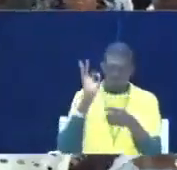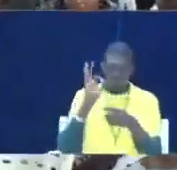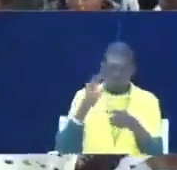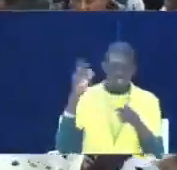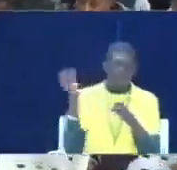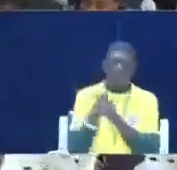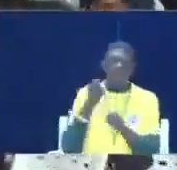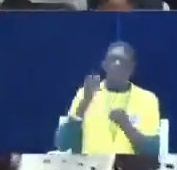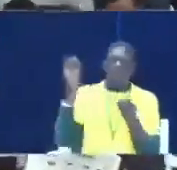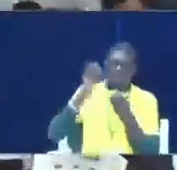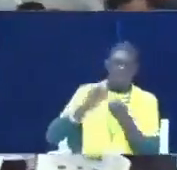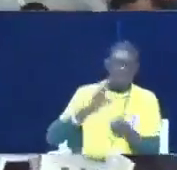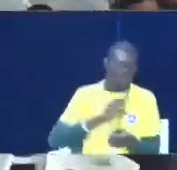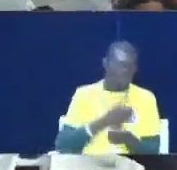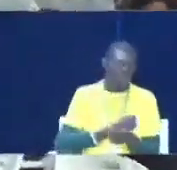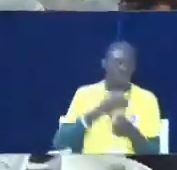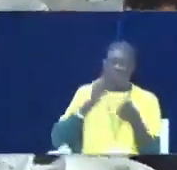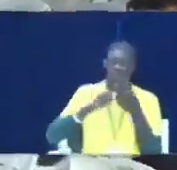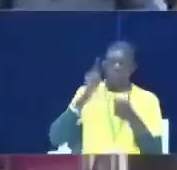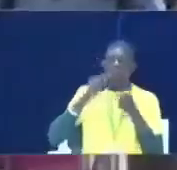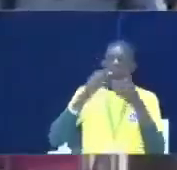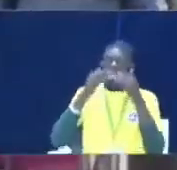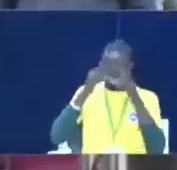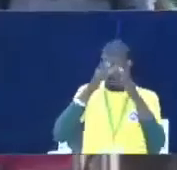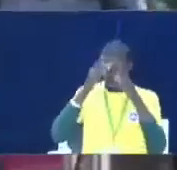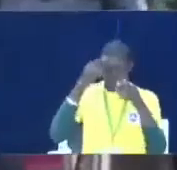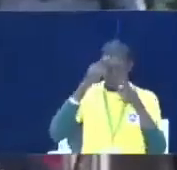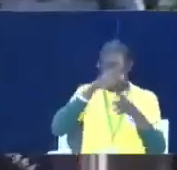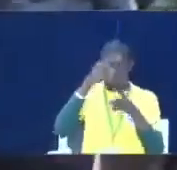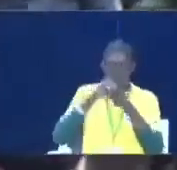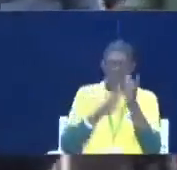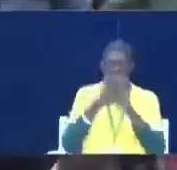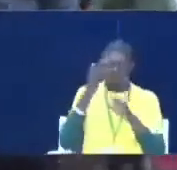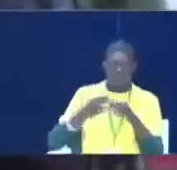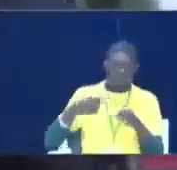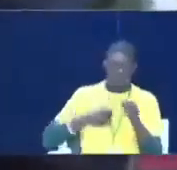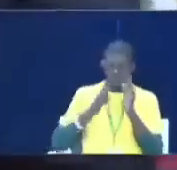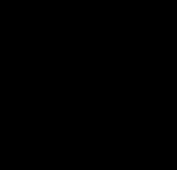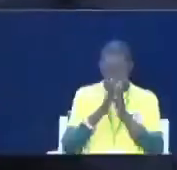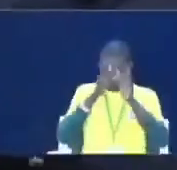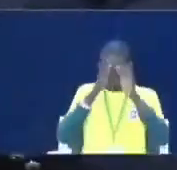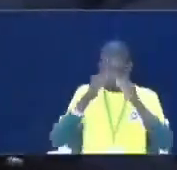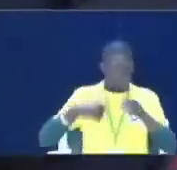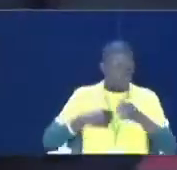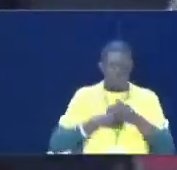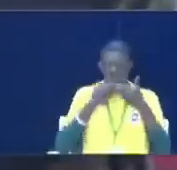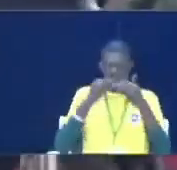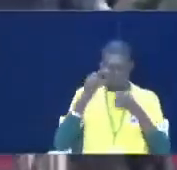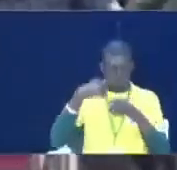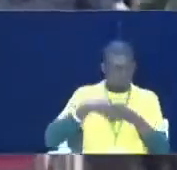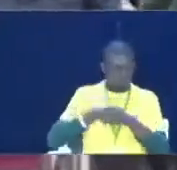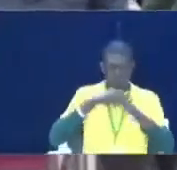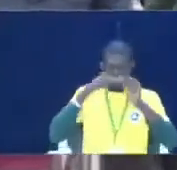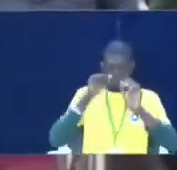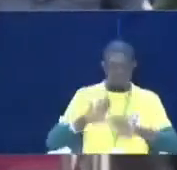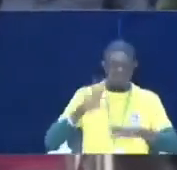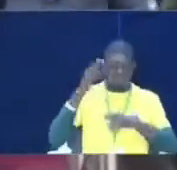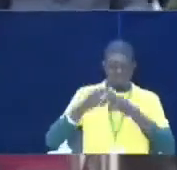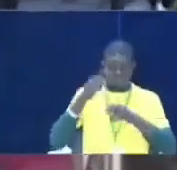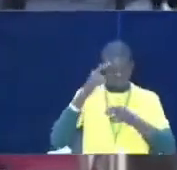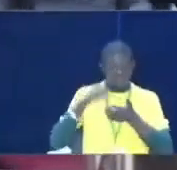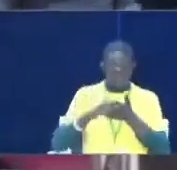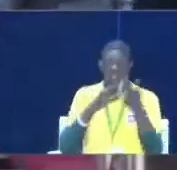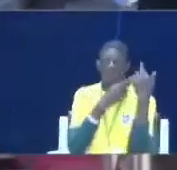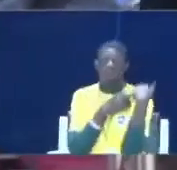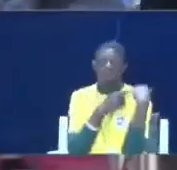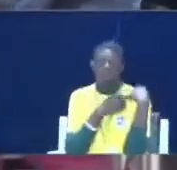Thank you, Father. For in Jesus' mighty name we have prayed. And so, Father, we thank you. We bless your name for this mandate